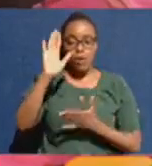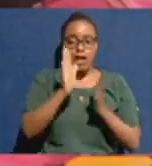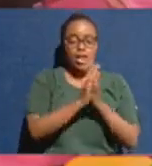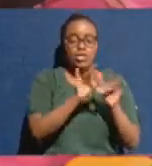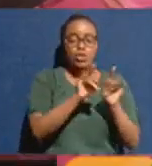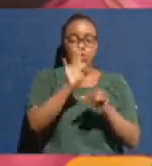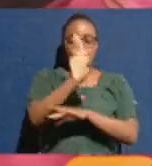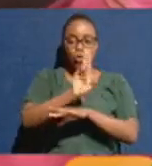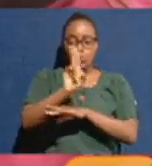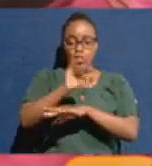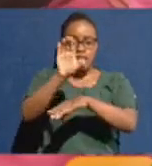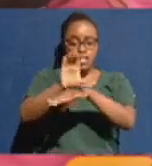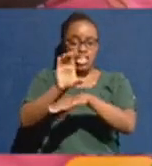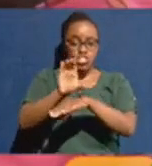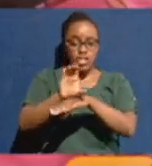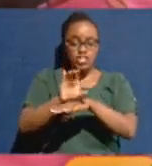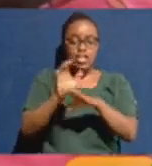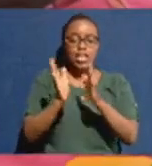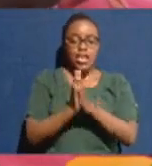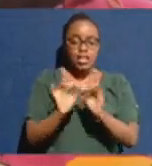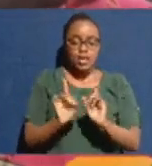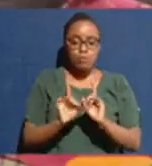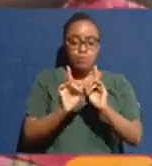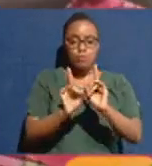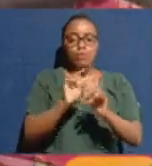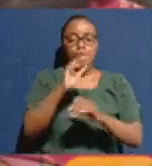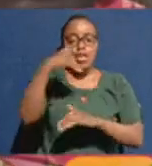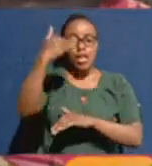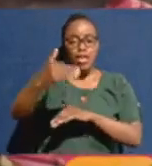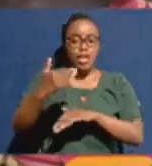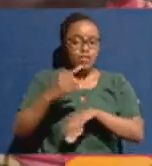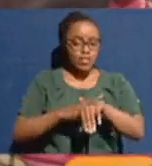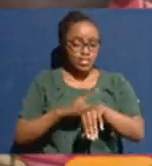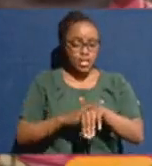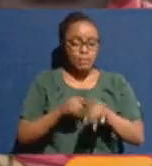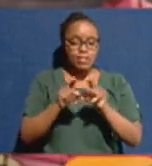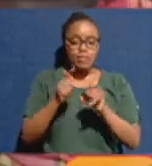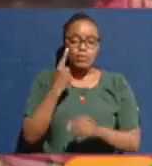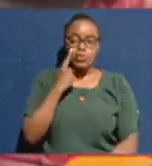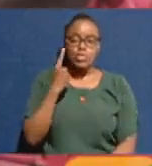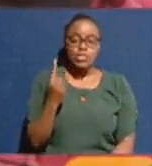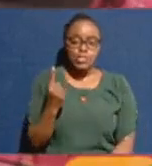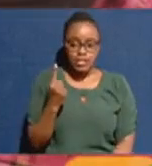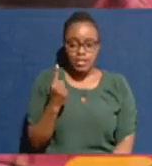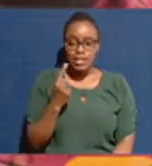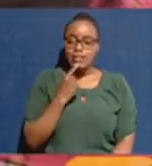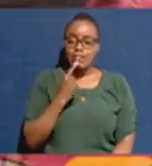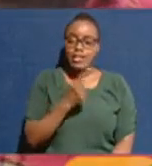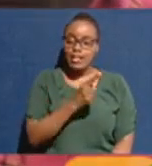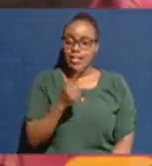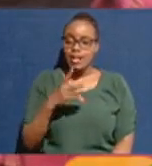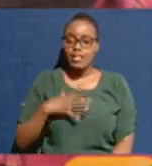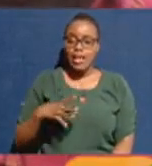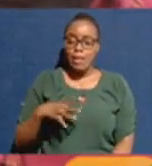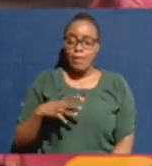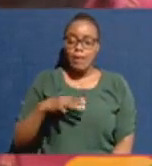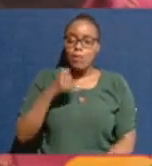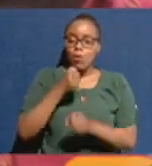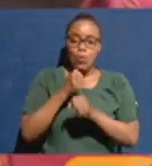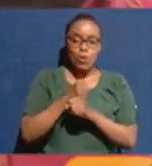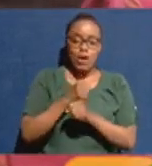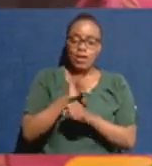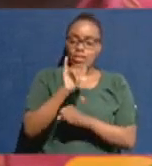Ninatumia sasa kanisa na inaandamana kila siku angalia kusimamia, kuambia watu asifanye